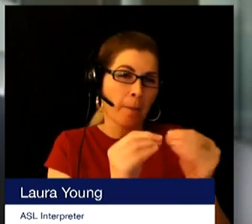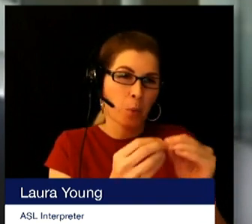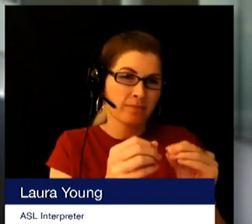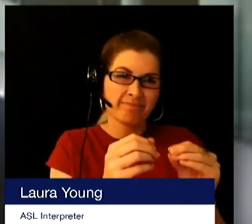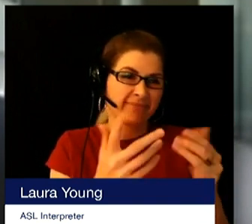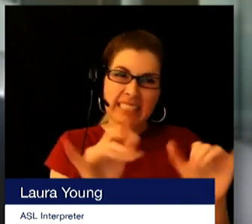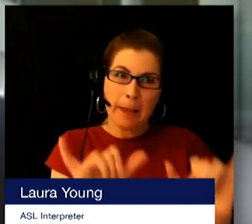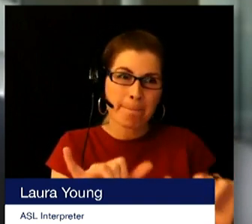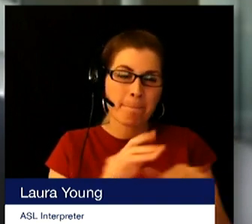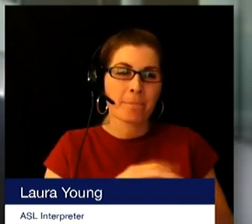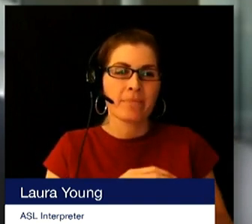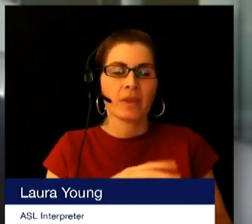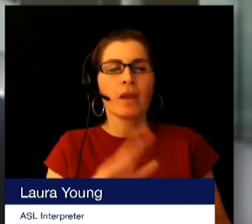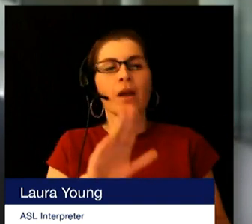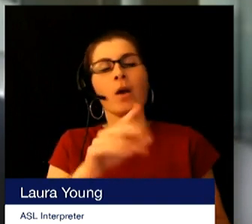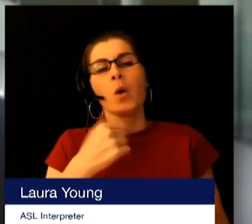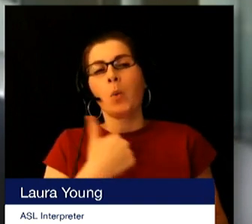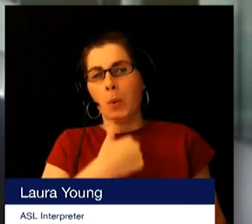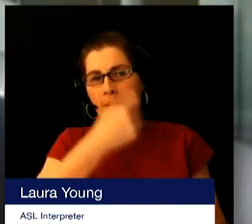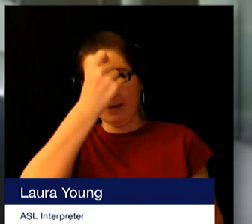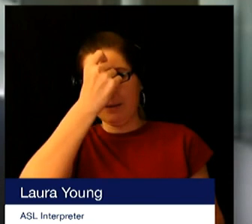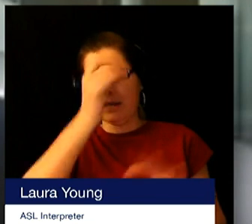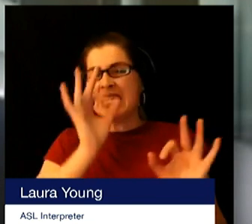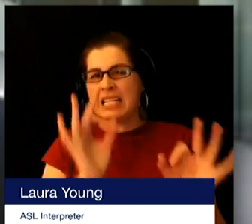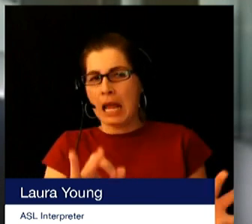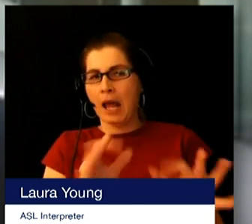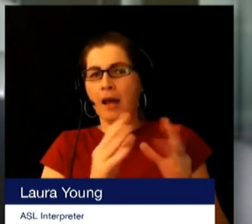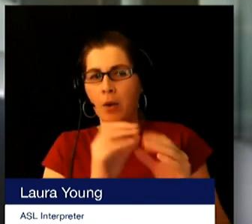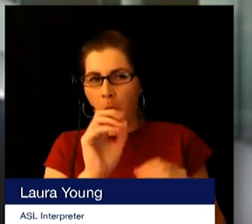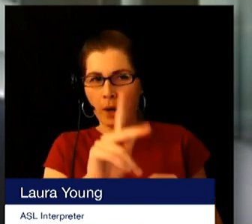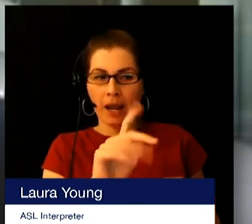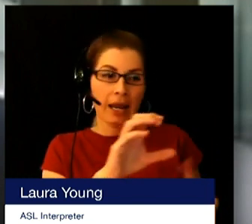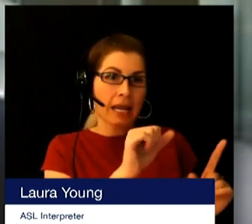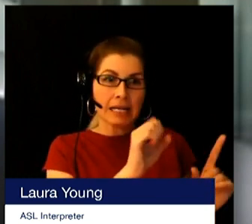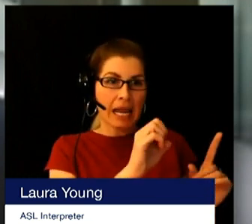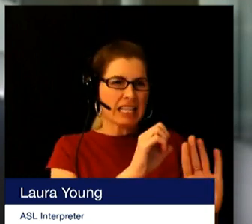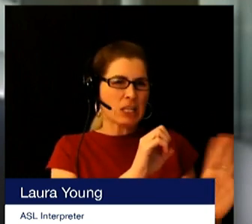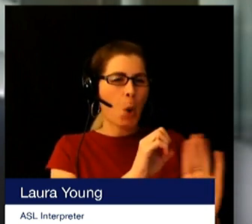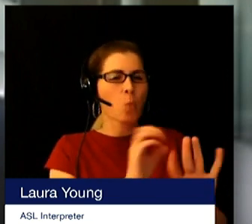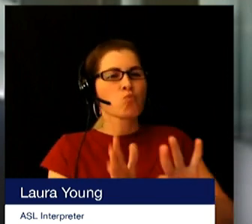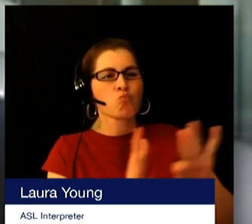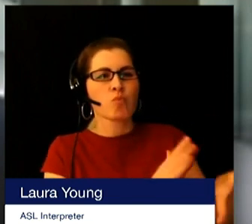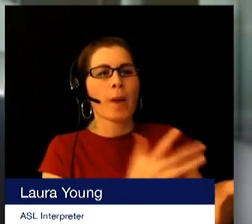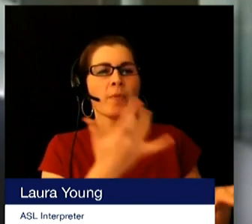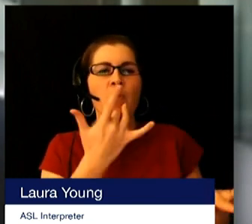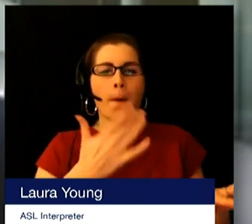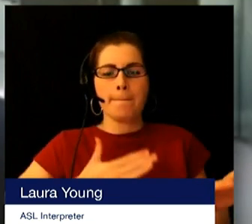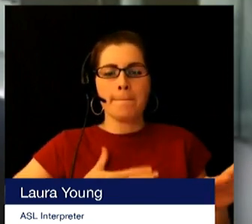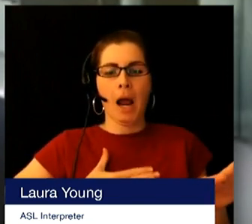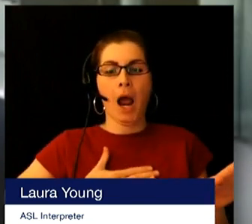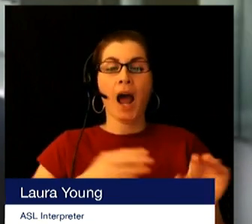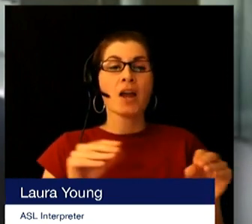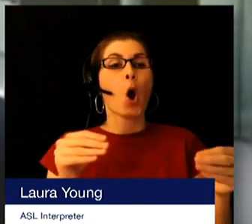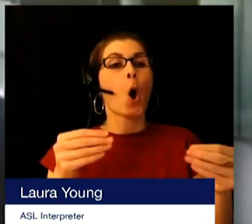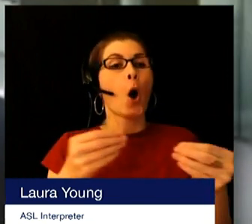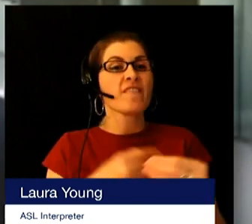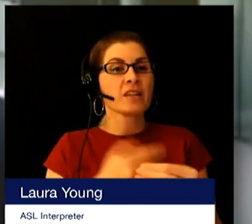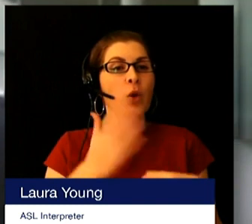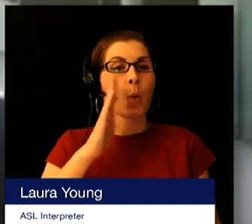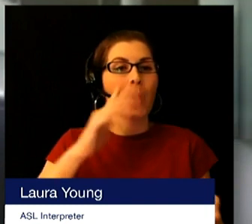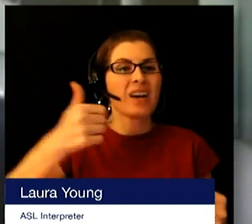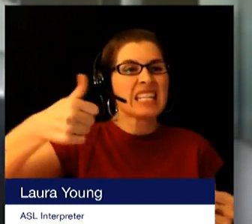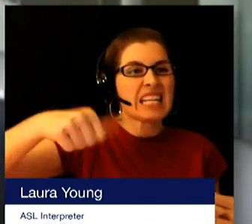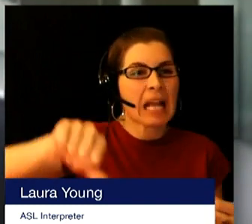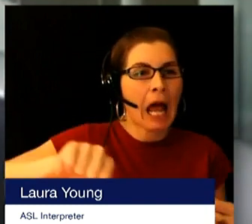made a decision, rather than treating it case by case, that as a matter of policy, my office will decline to charge